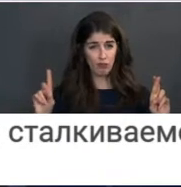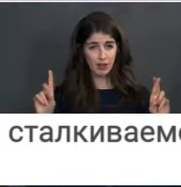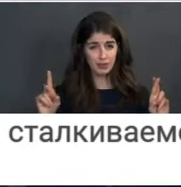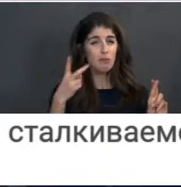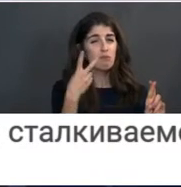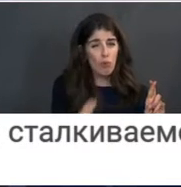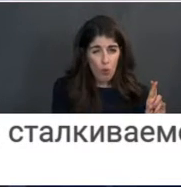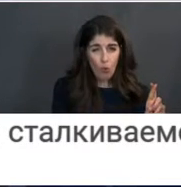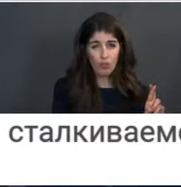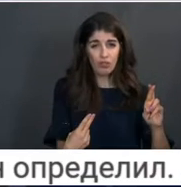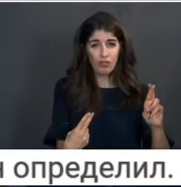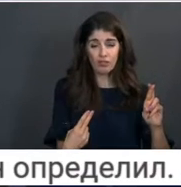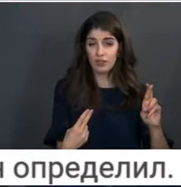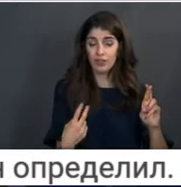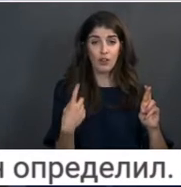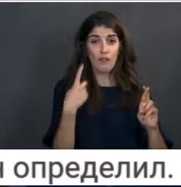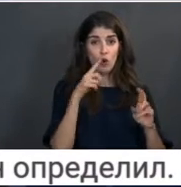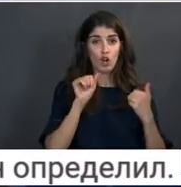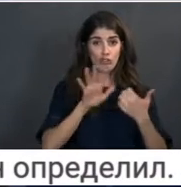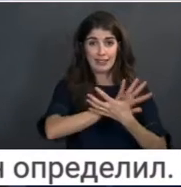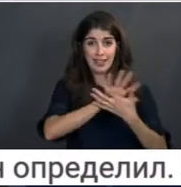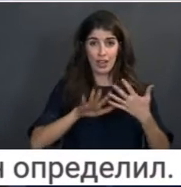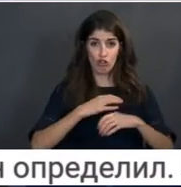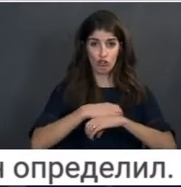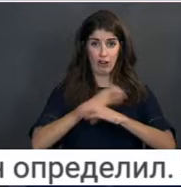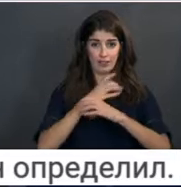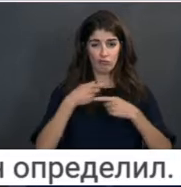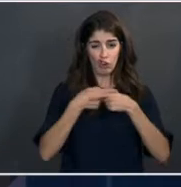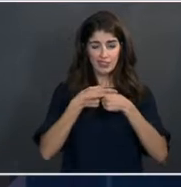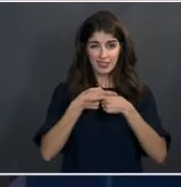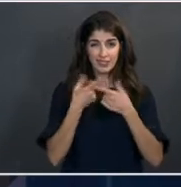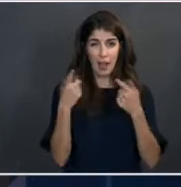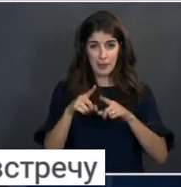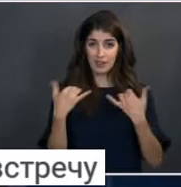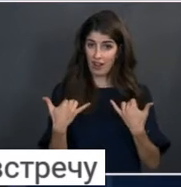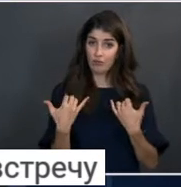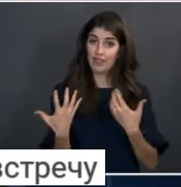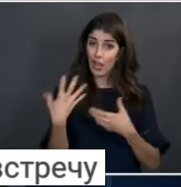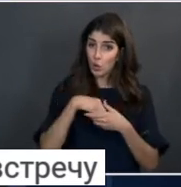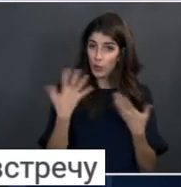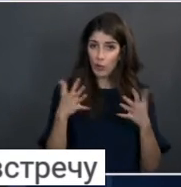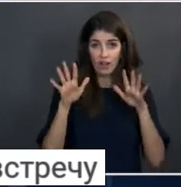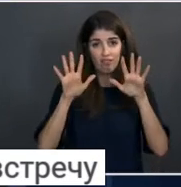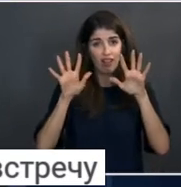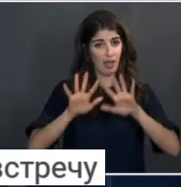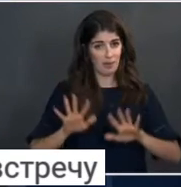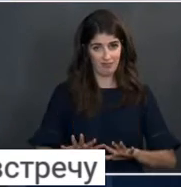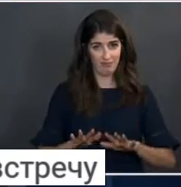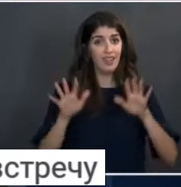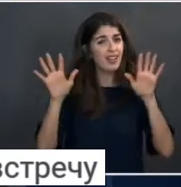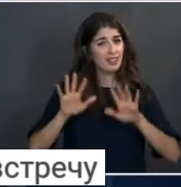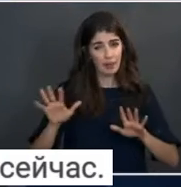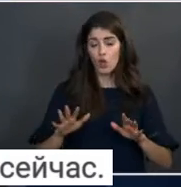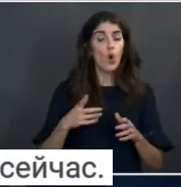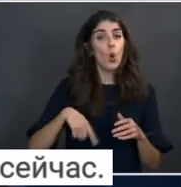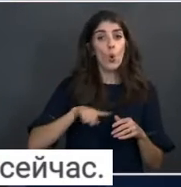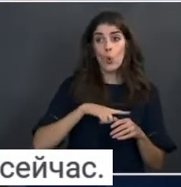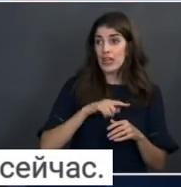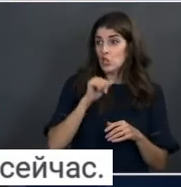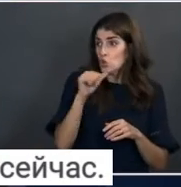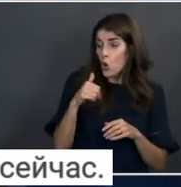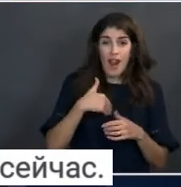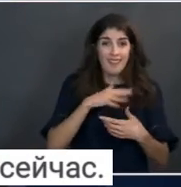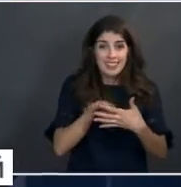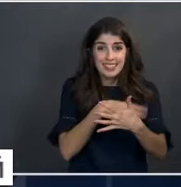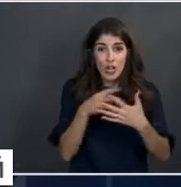crises we're facing, including climate, which is one of the crises that he's identified. We don't have no plans for a meeting of that kind that I can read